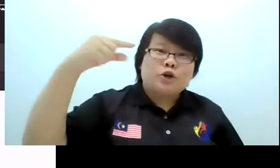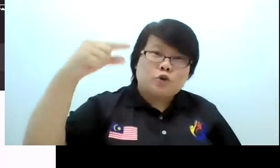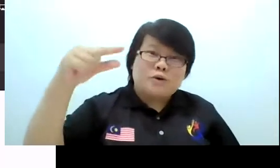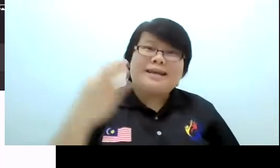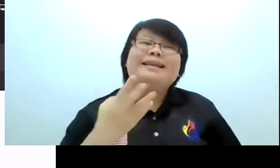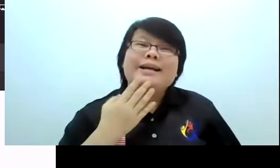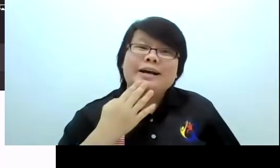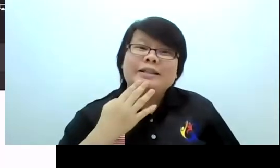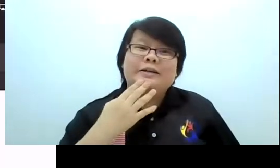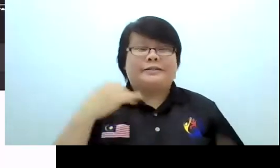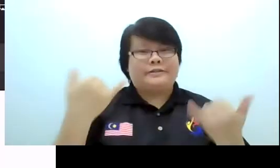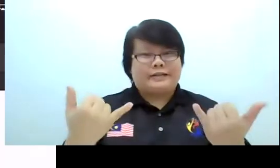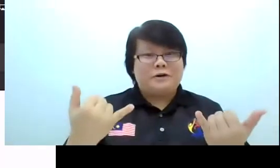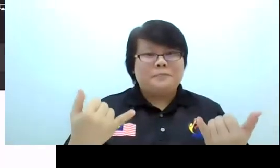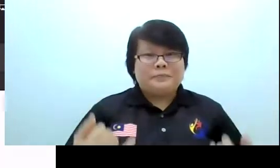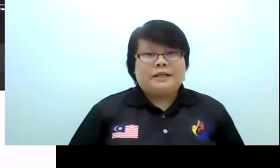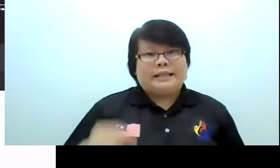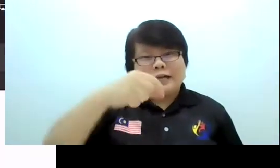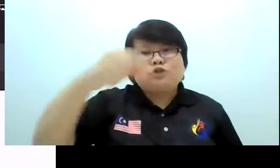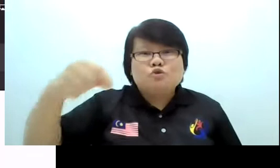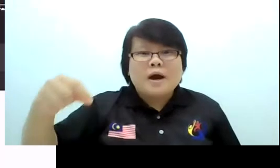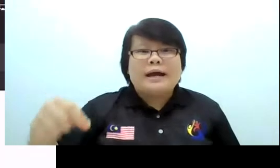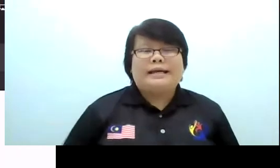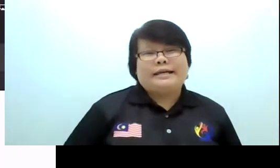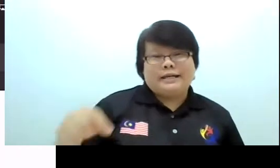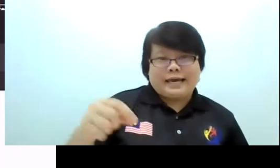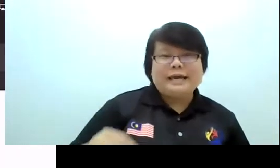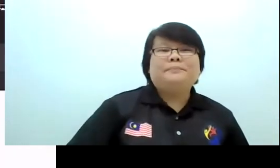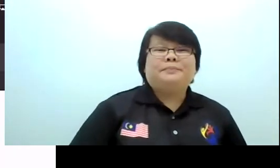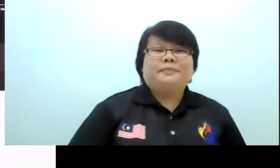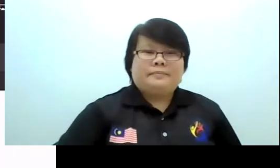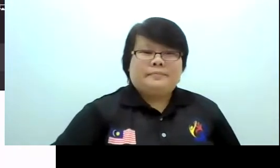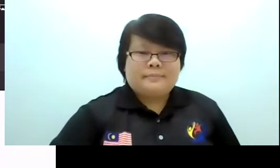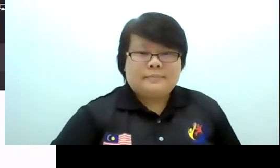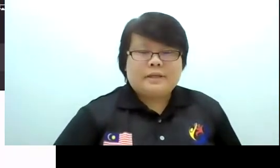G-R-E-E-N. Green color. So now, that's right. Okay.